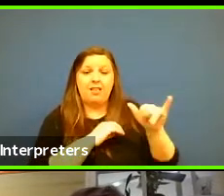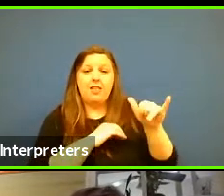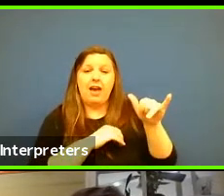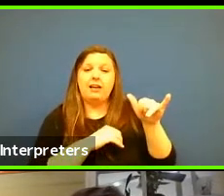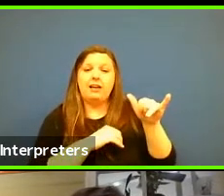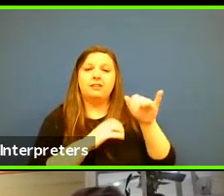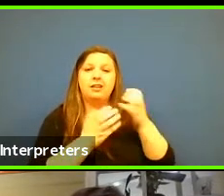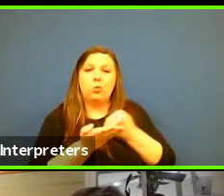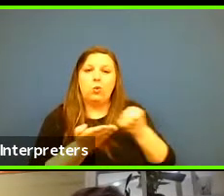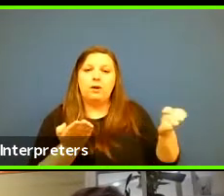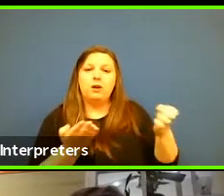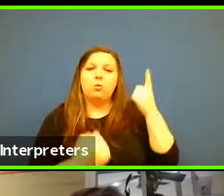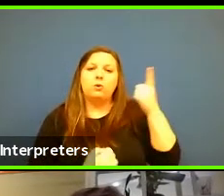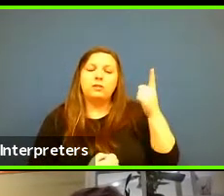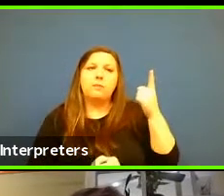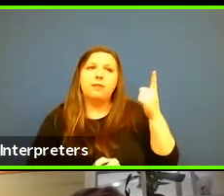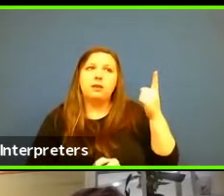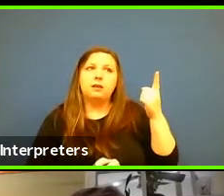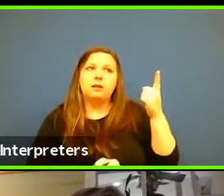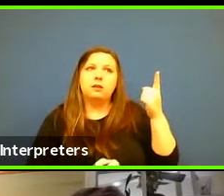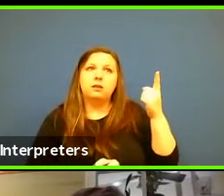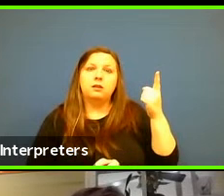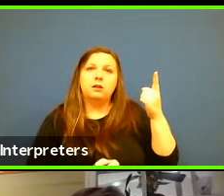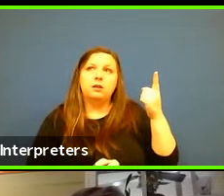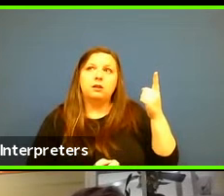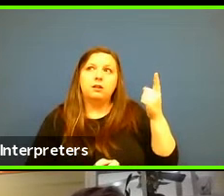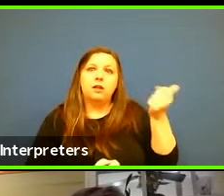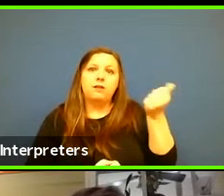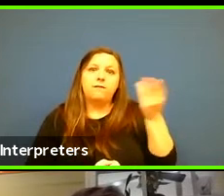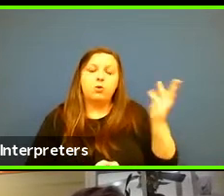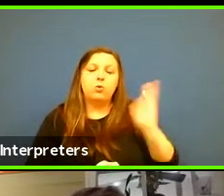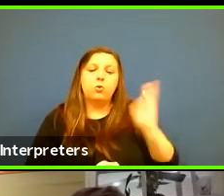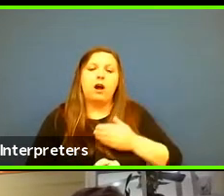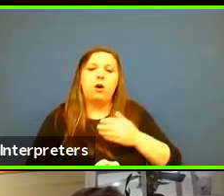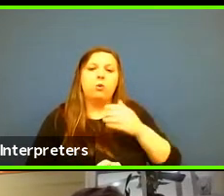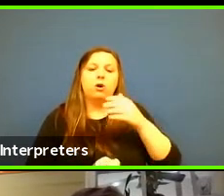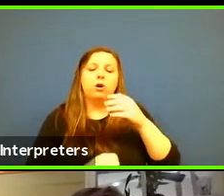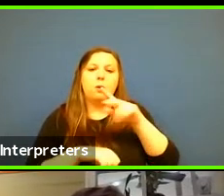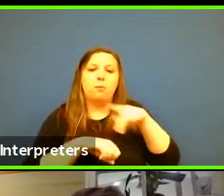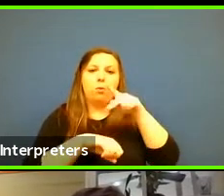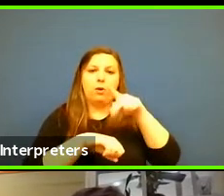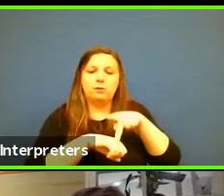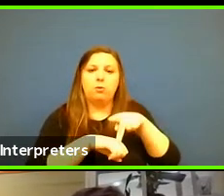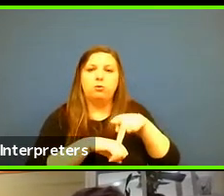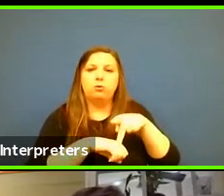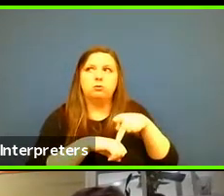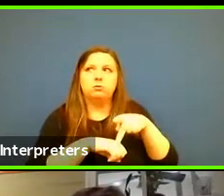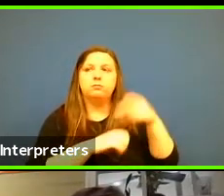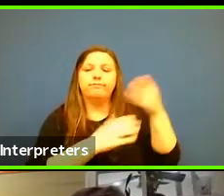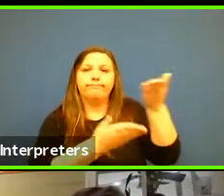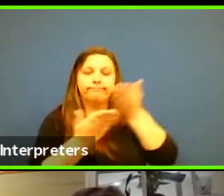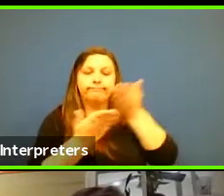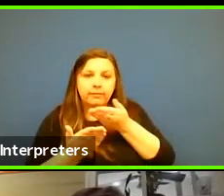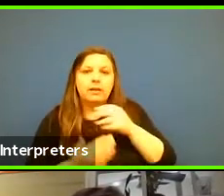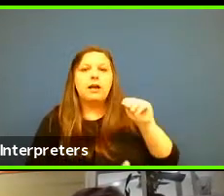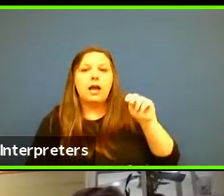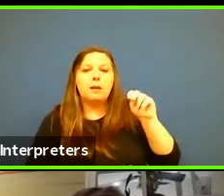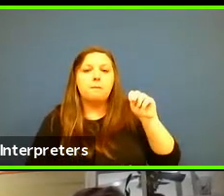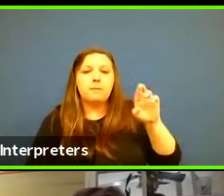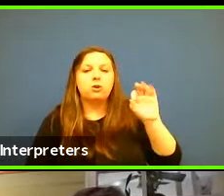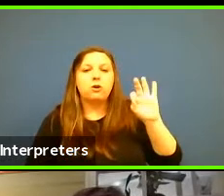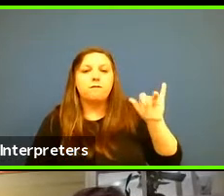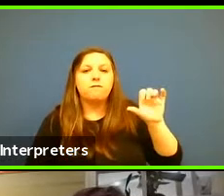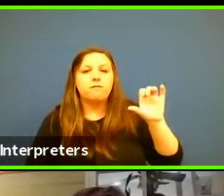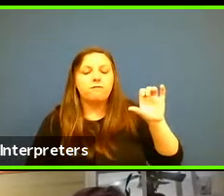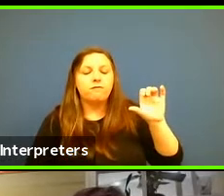equipment was something that was brought to us by a couple of our principals. And I know Mr. Fisher then went around and talked to some principals and